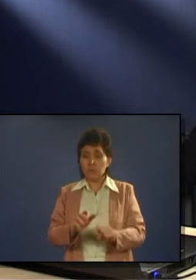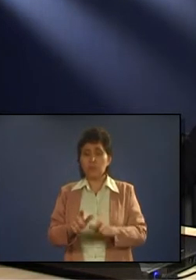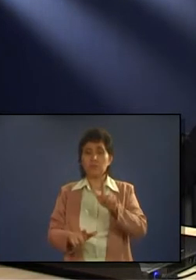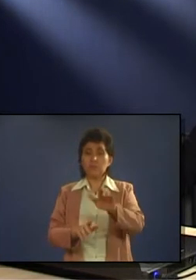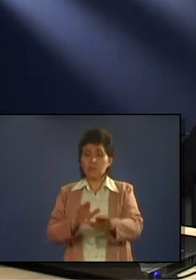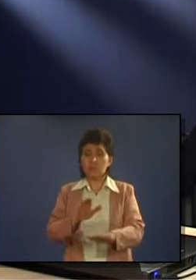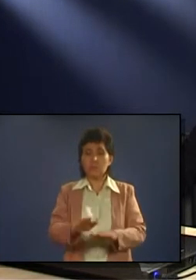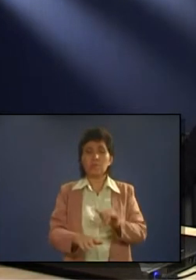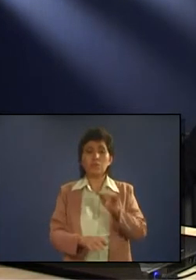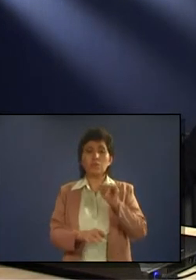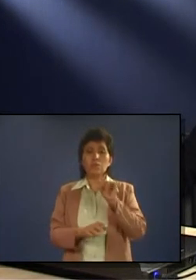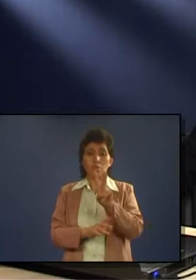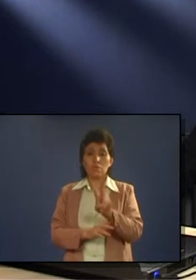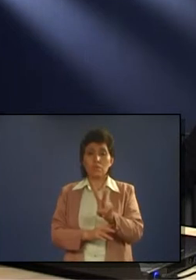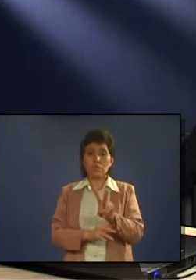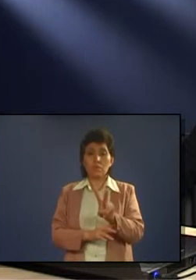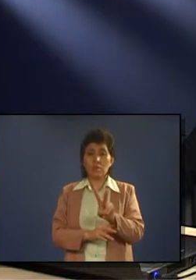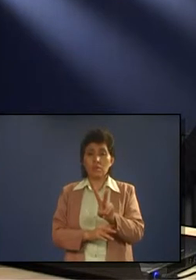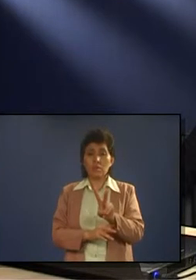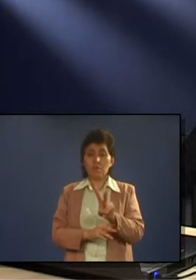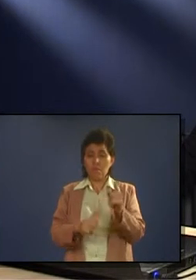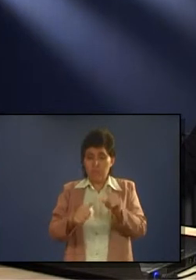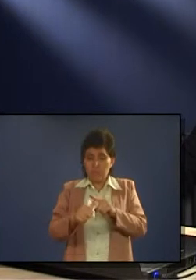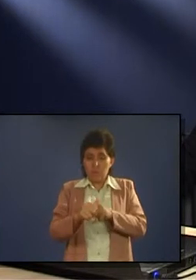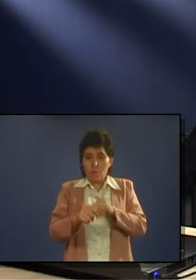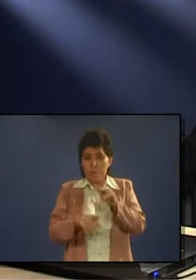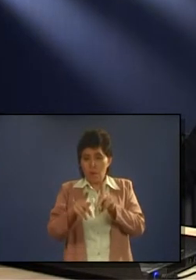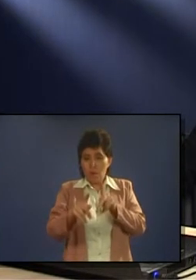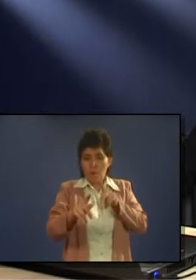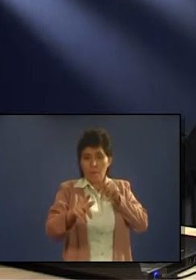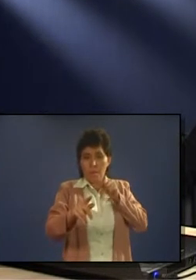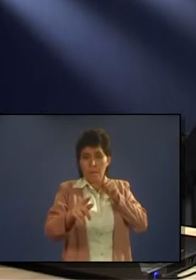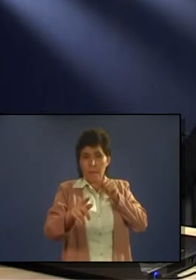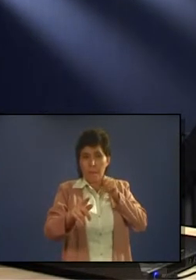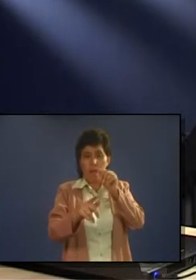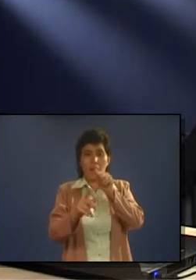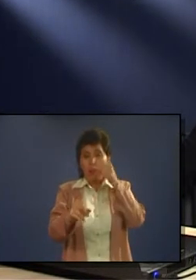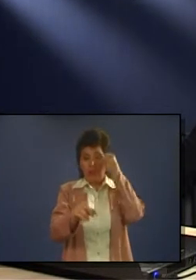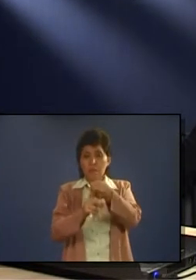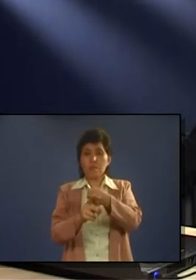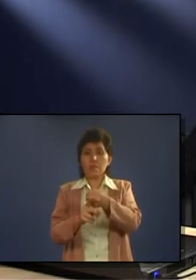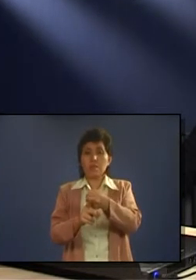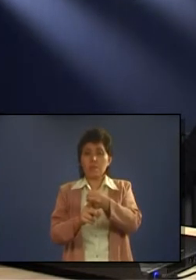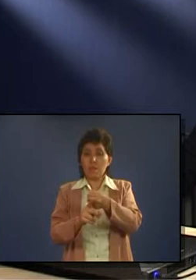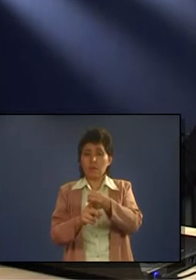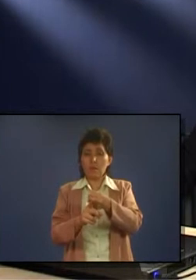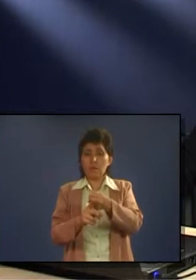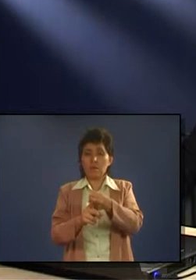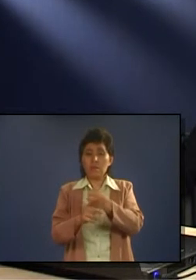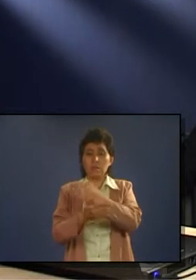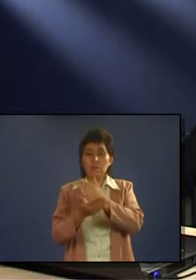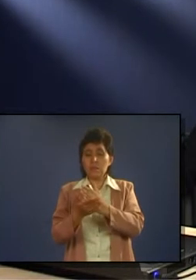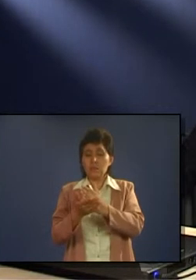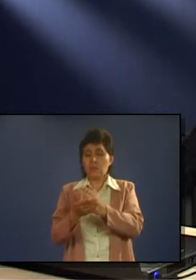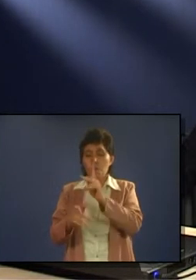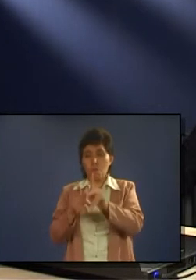twice. The suspect first attacked her, first time, and then some people shouted.